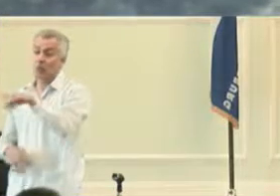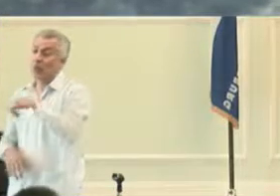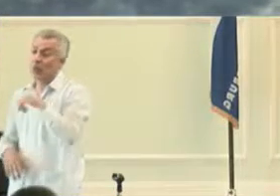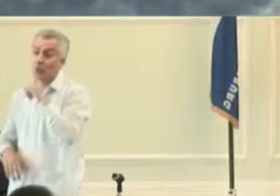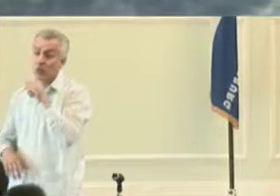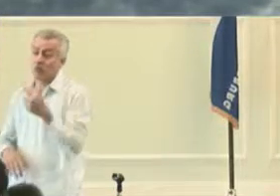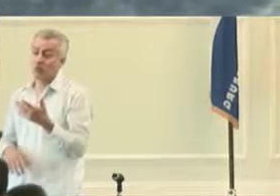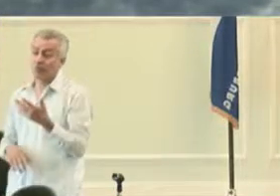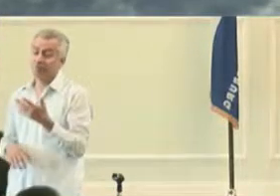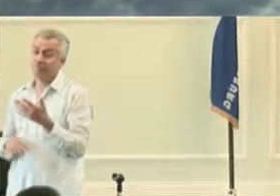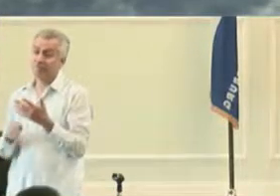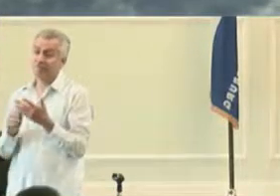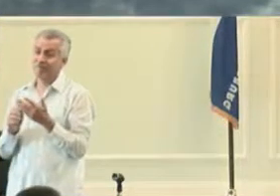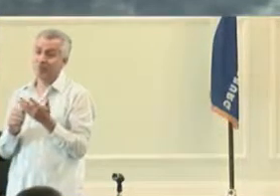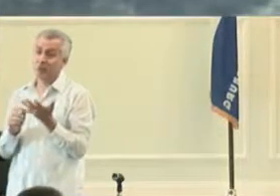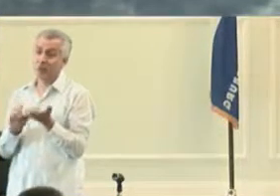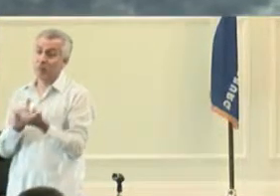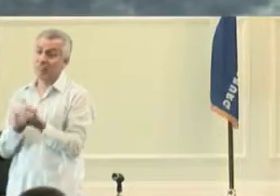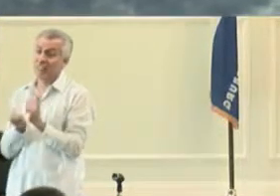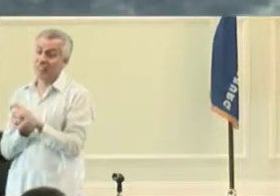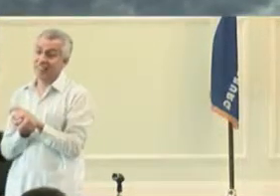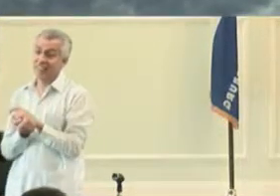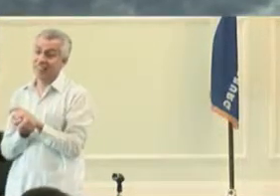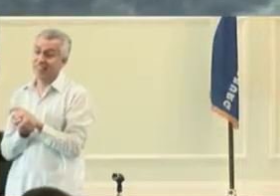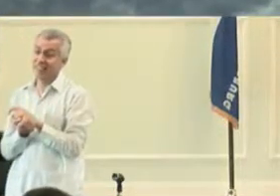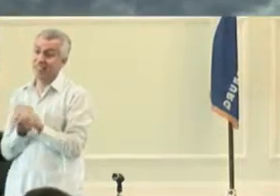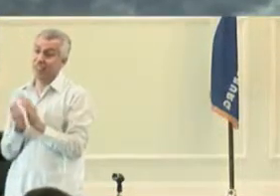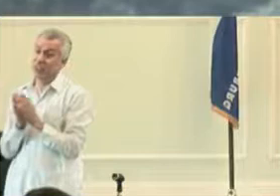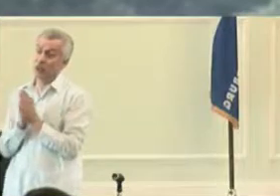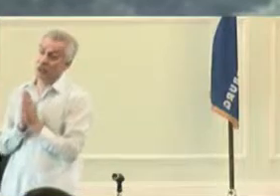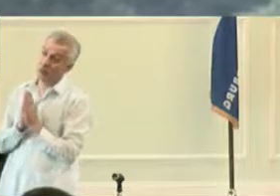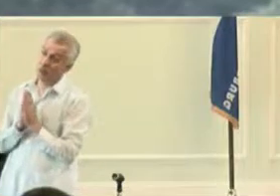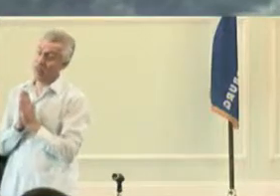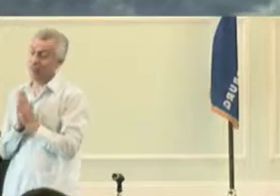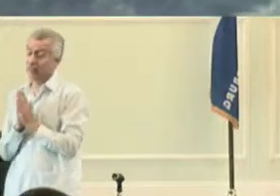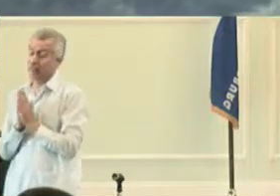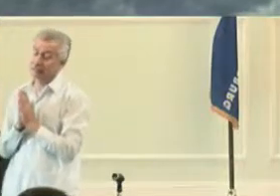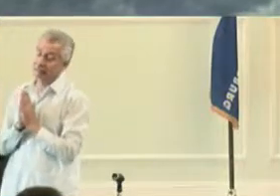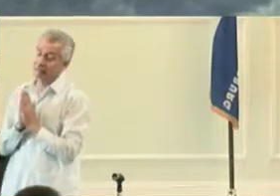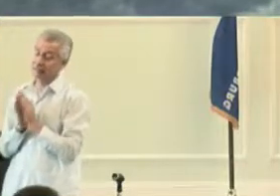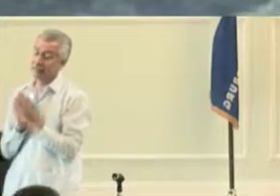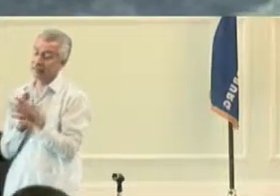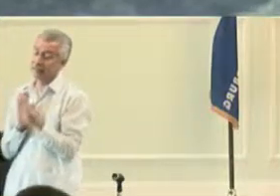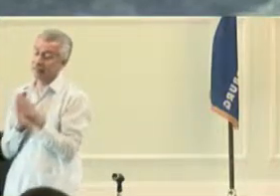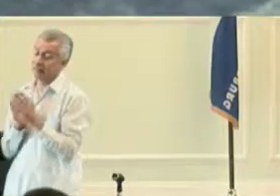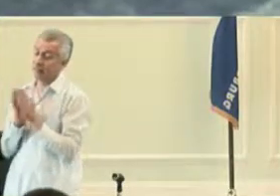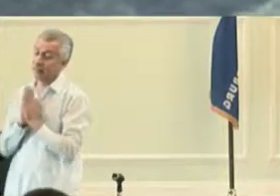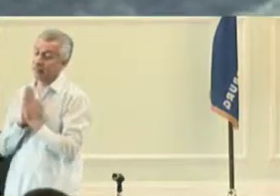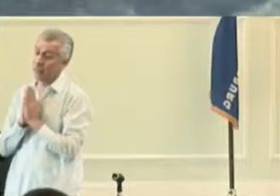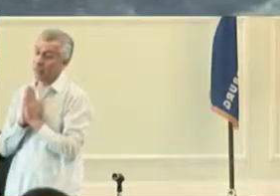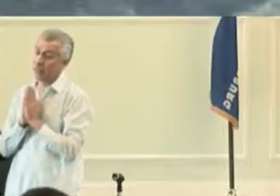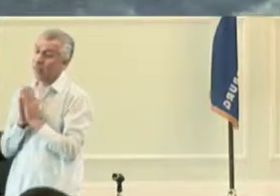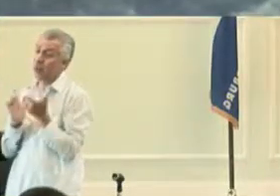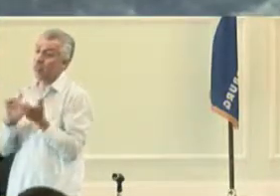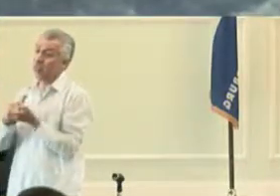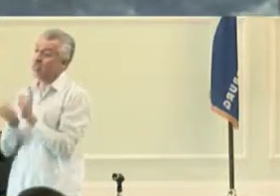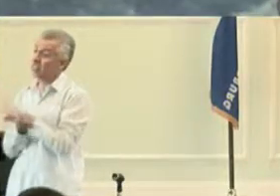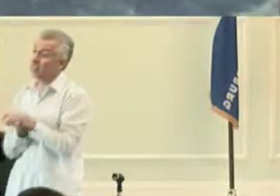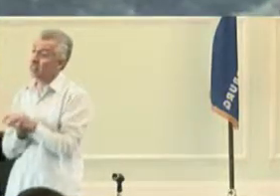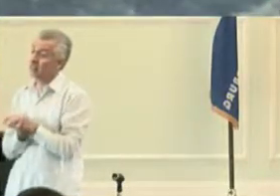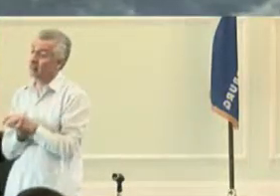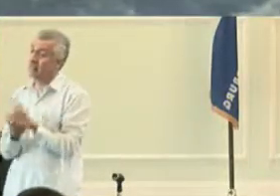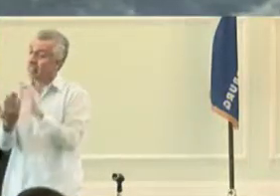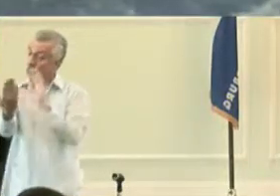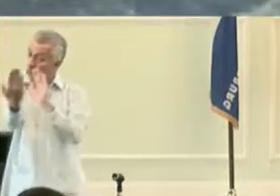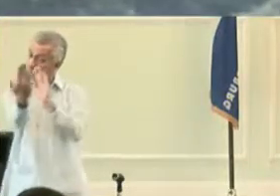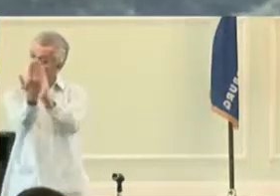to change. We don't want to change. We want to remain the same way. We don't want to get too close to God